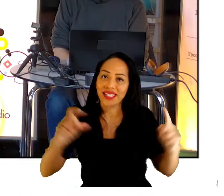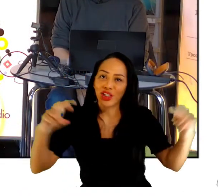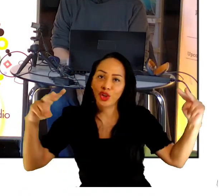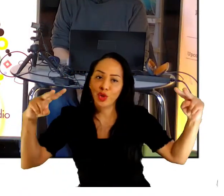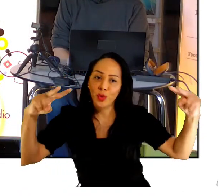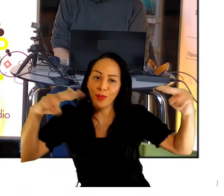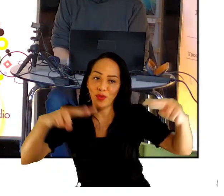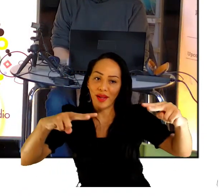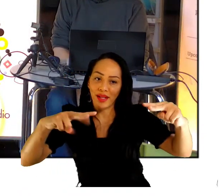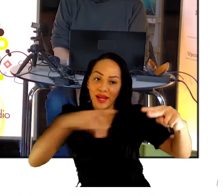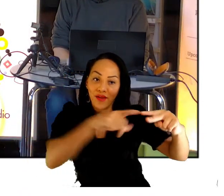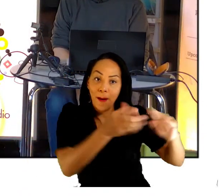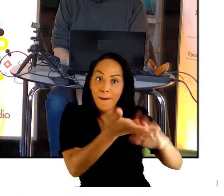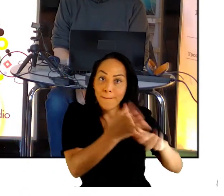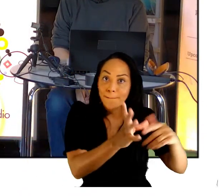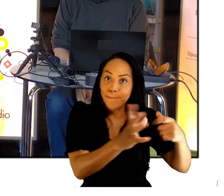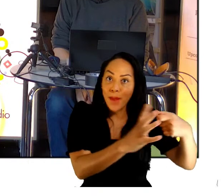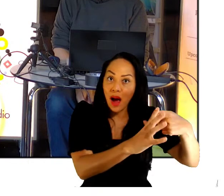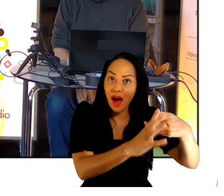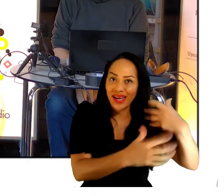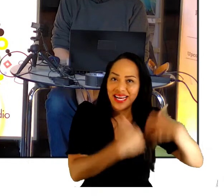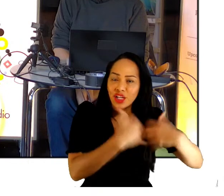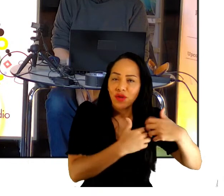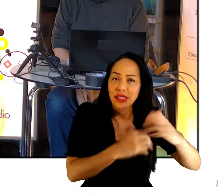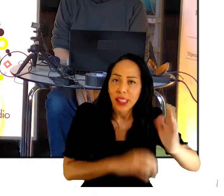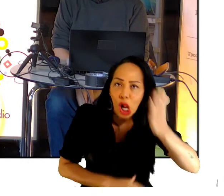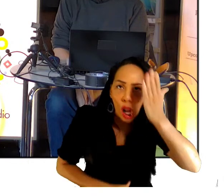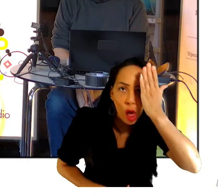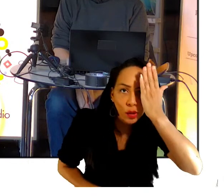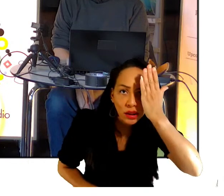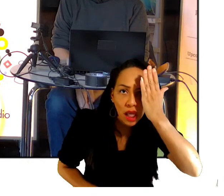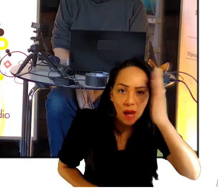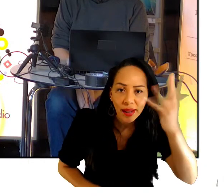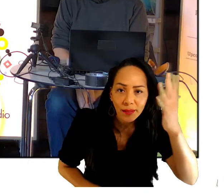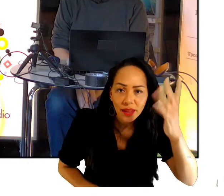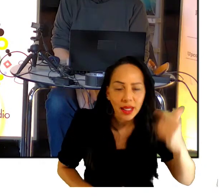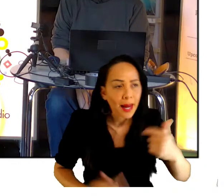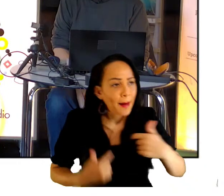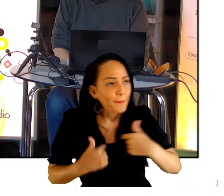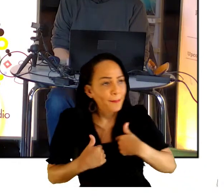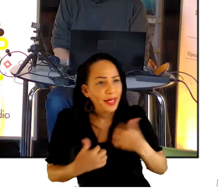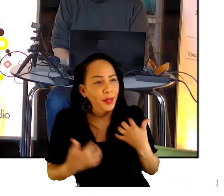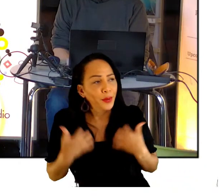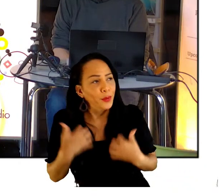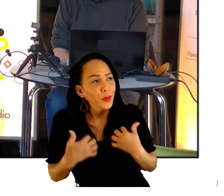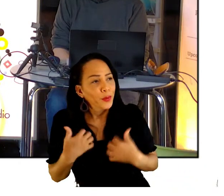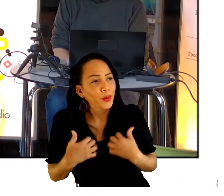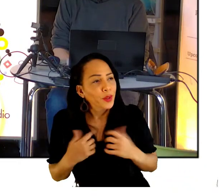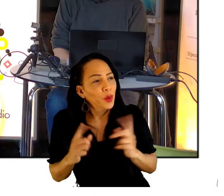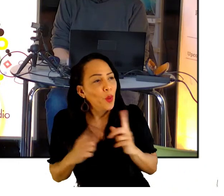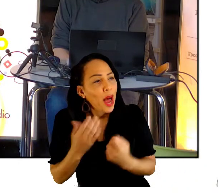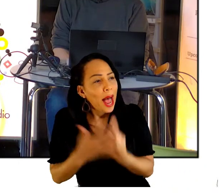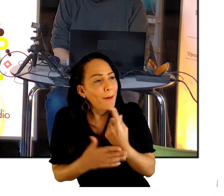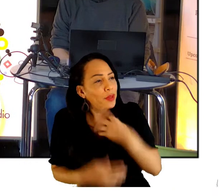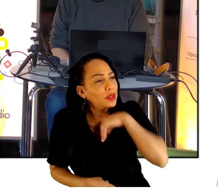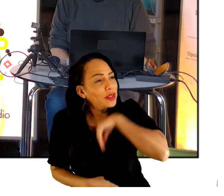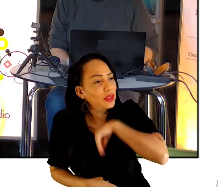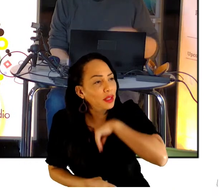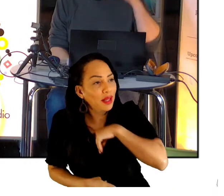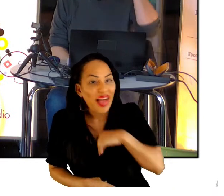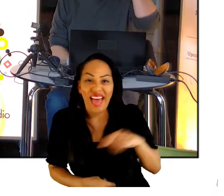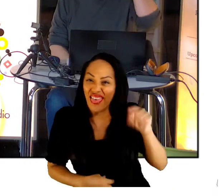and me being interested in describing what my body feels when I do this, that really brought us together. That was